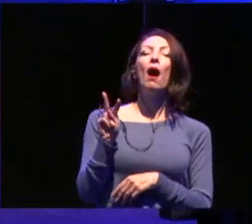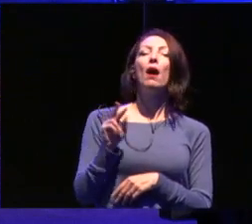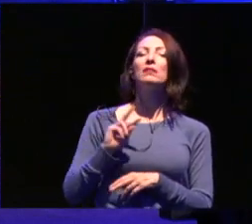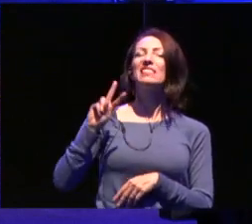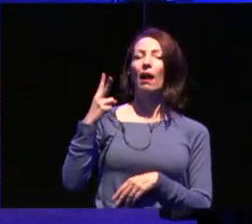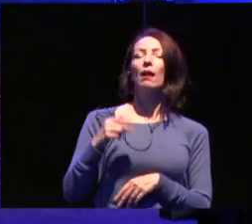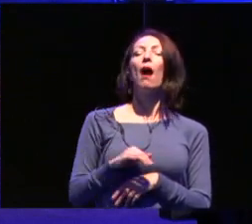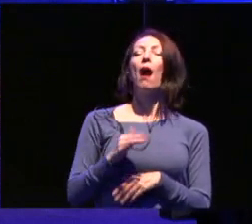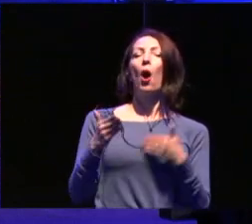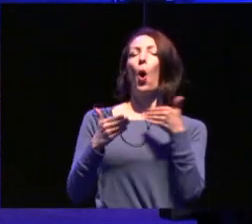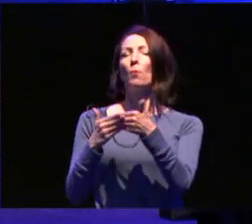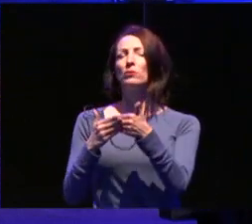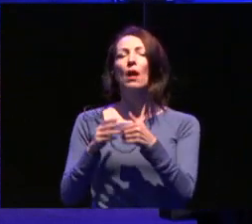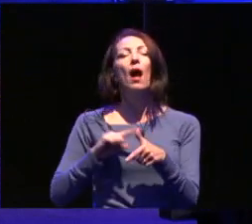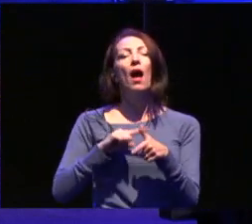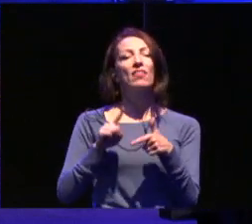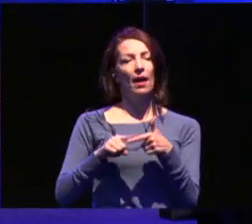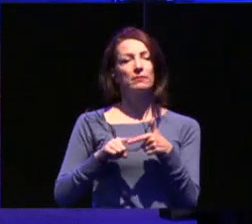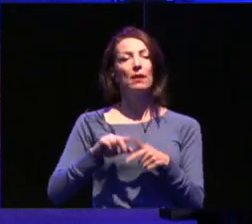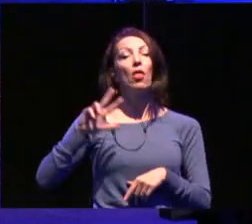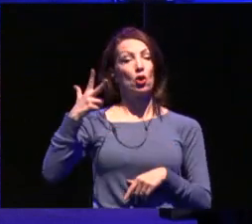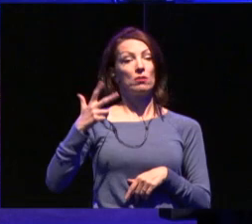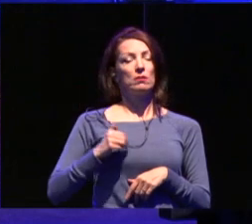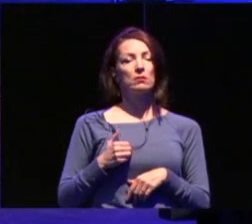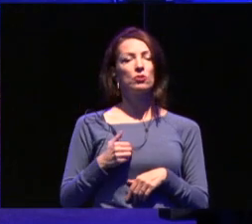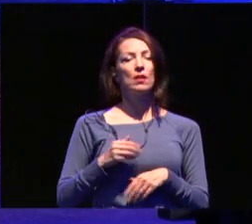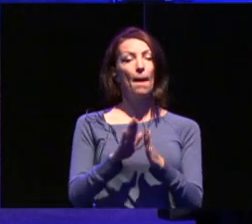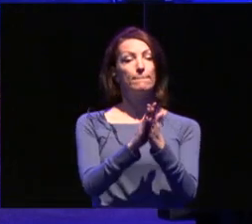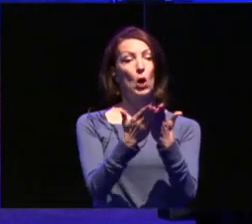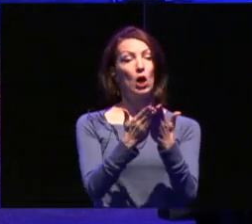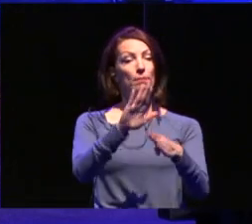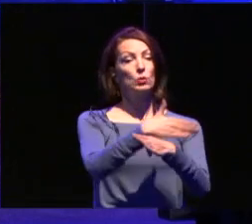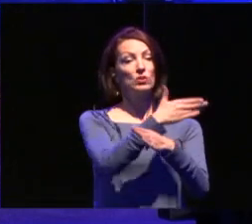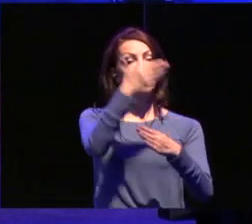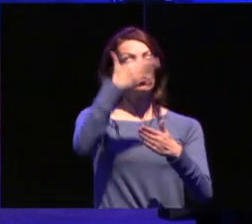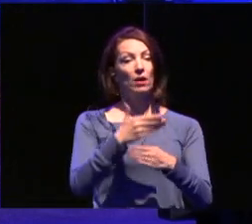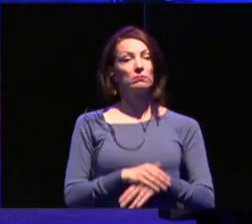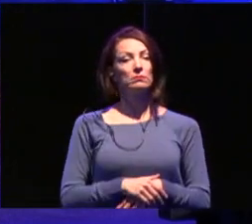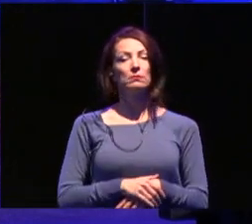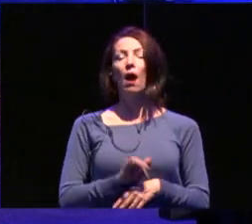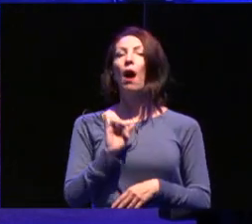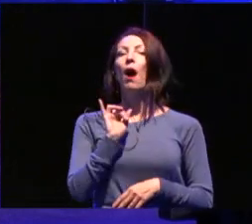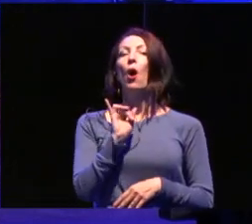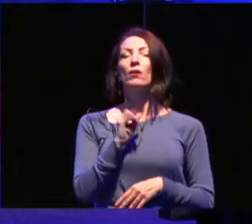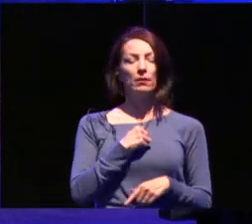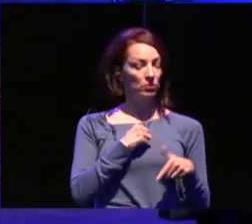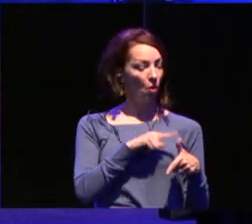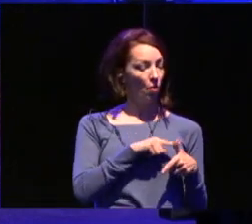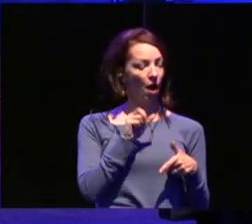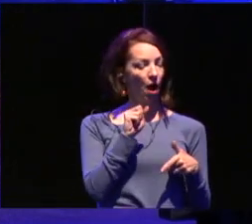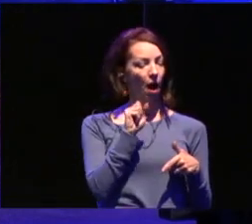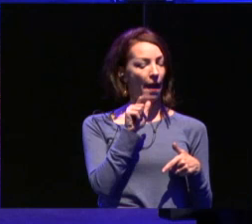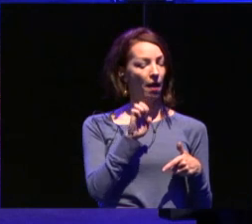you're almost there. And then there's the hymnal right in front. And so she said, okay, the aisle, the changing room,